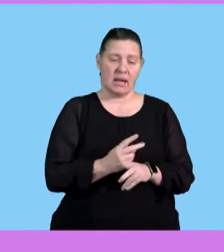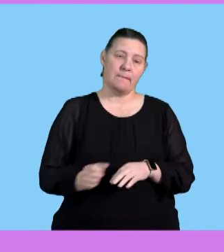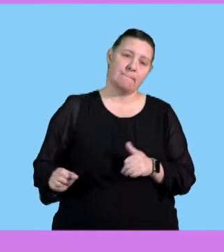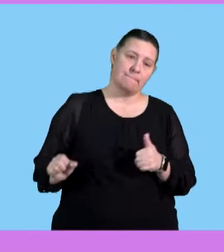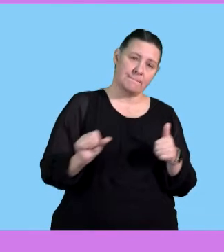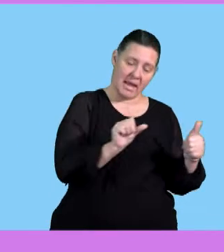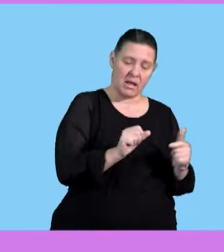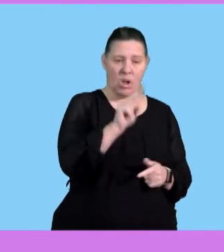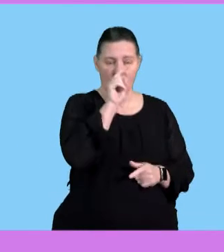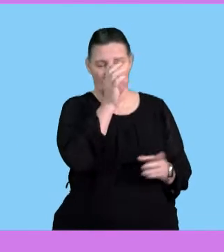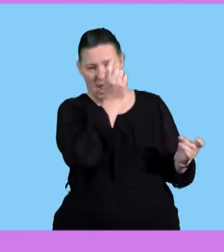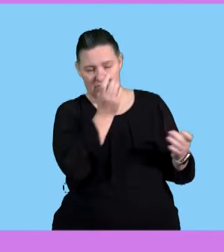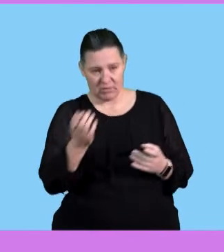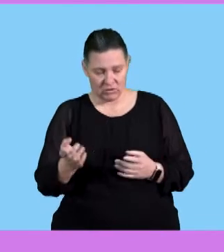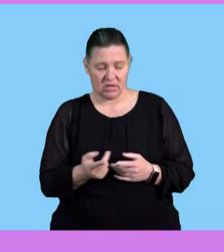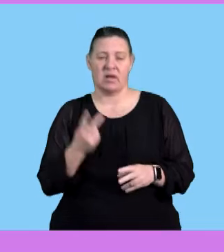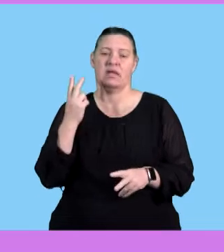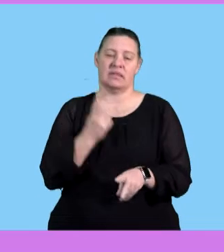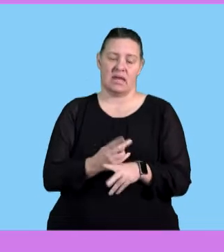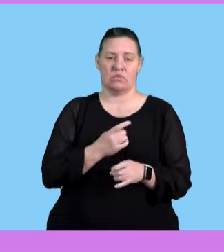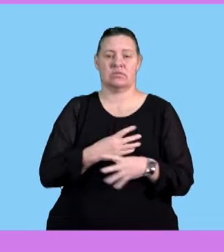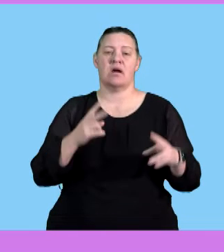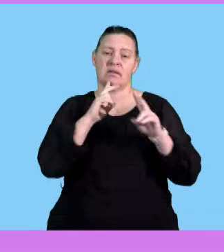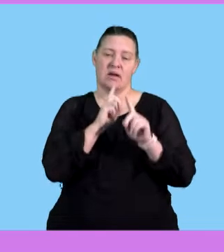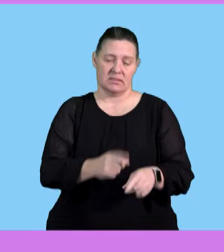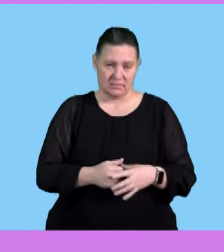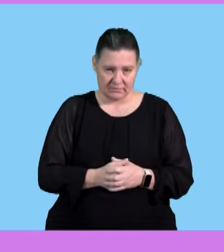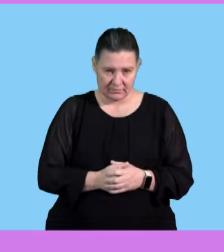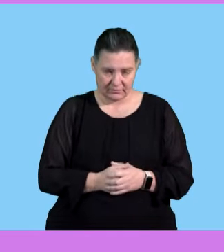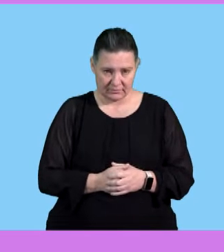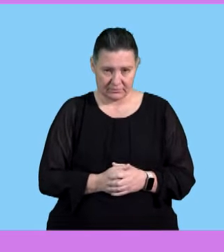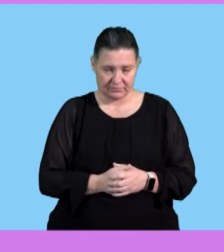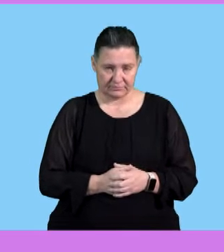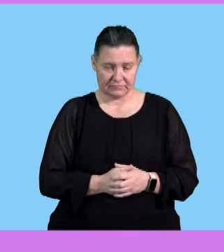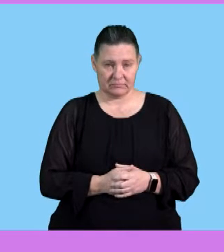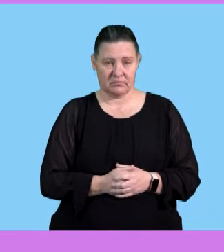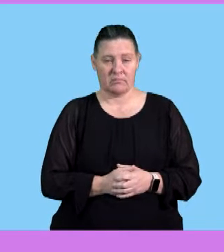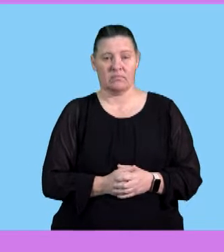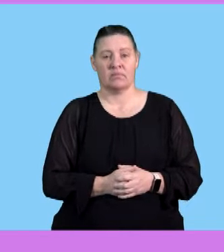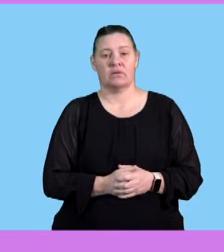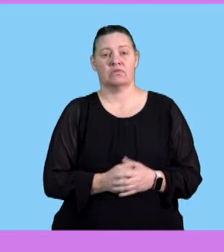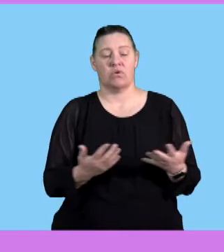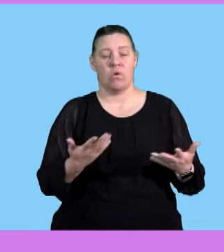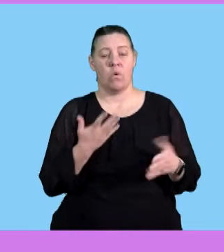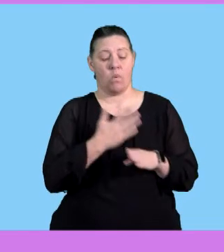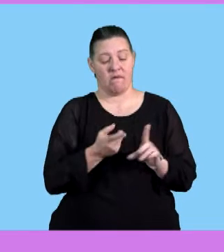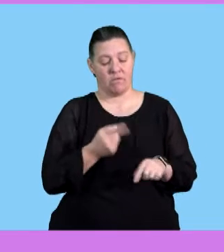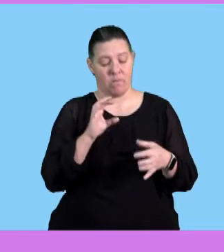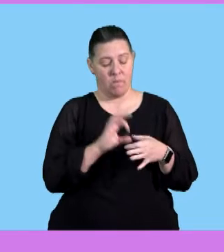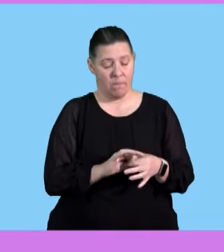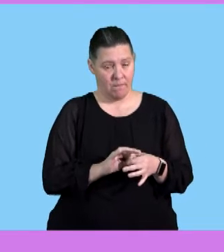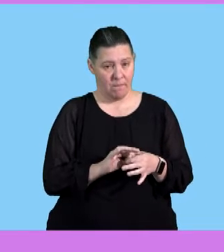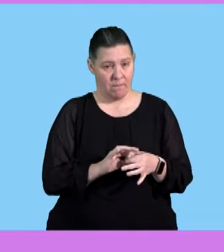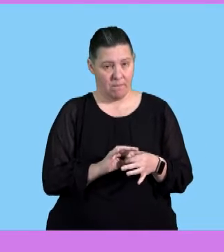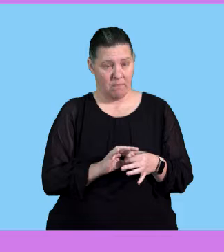you go back, look for information, and then we only go into answering them. So she works